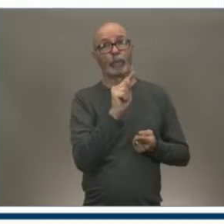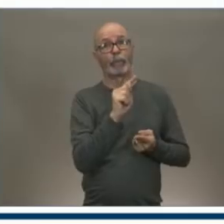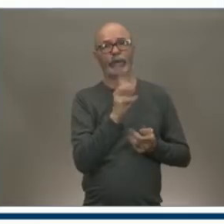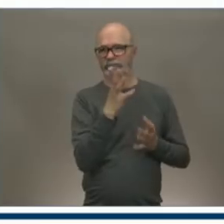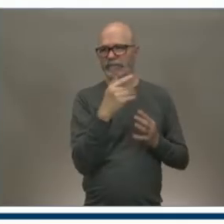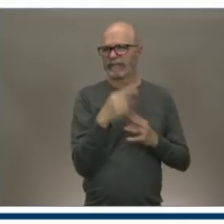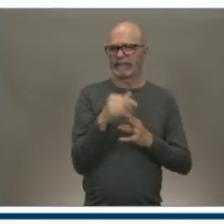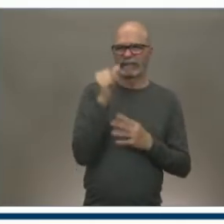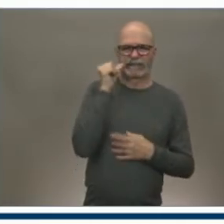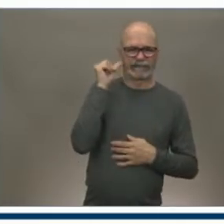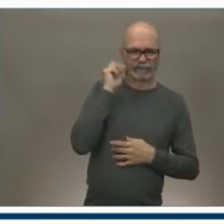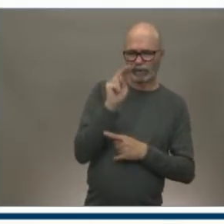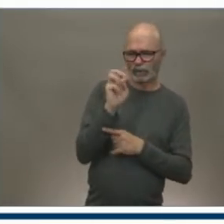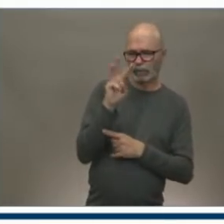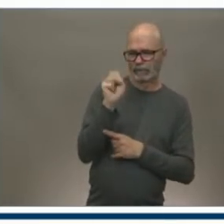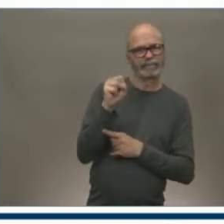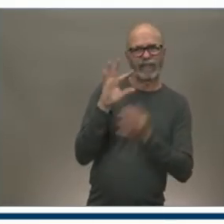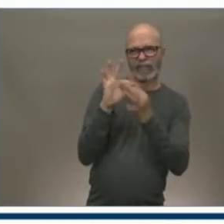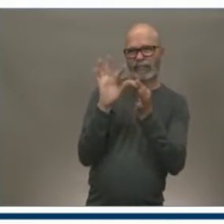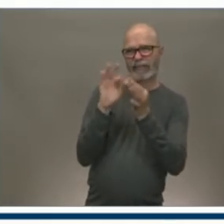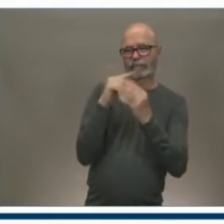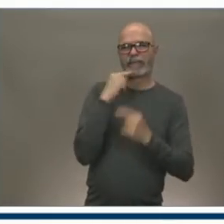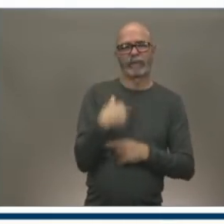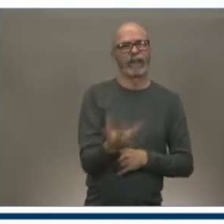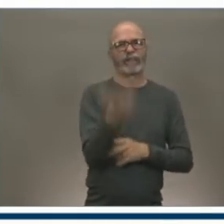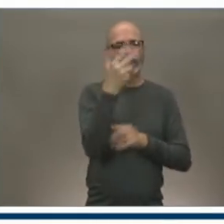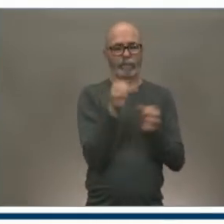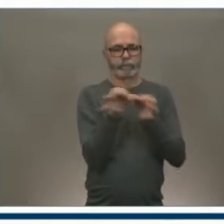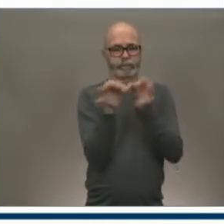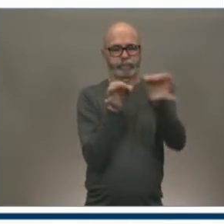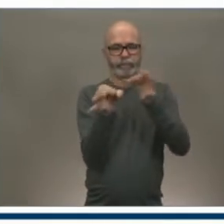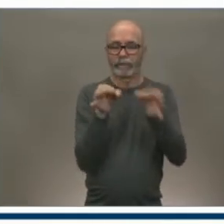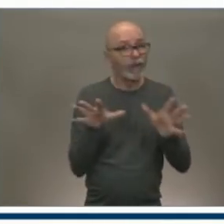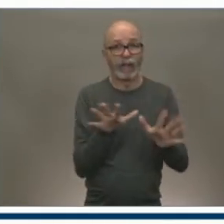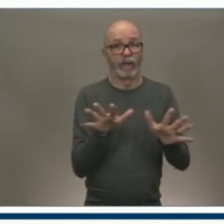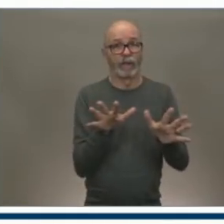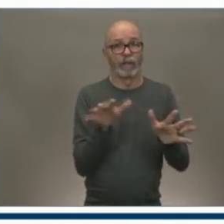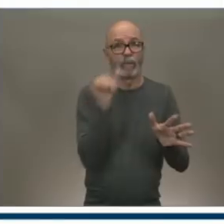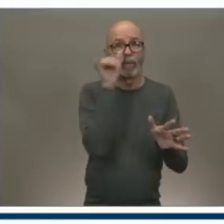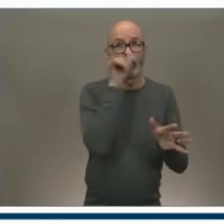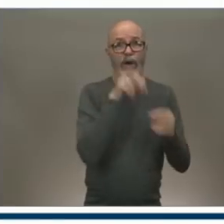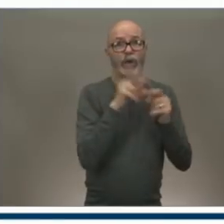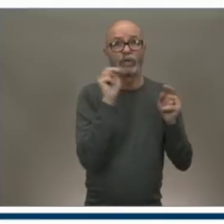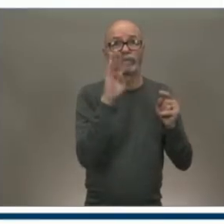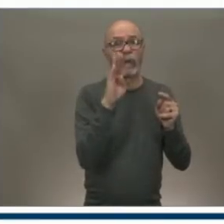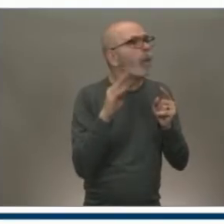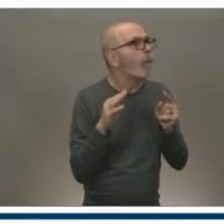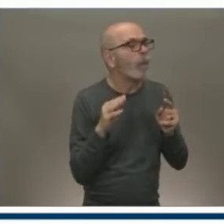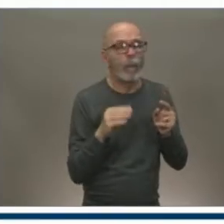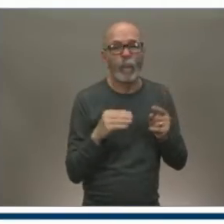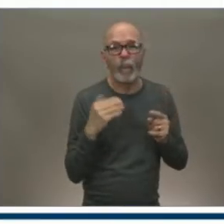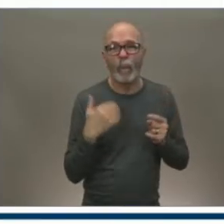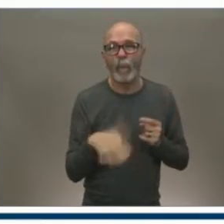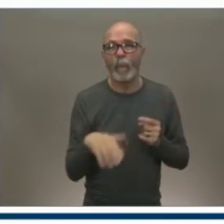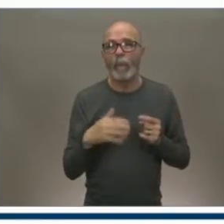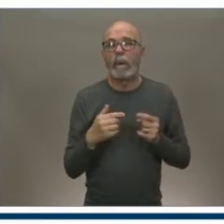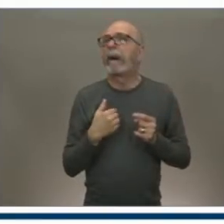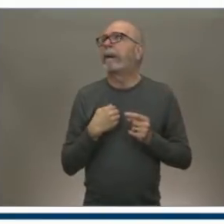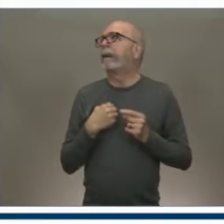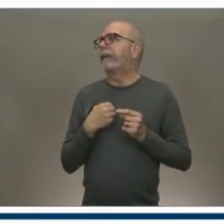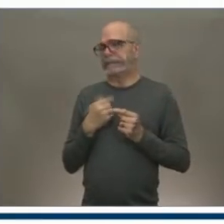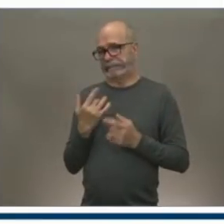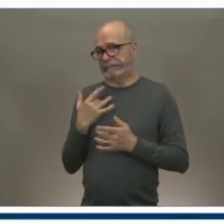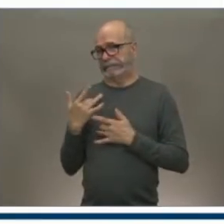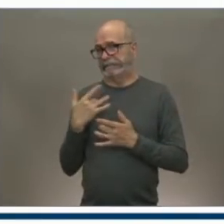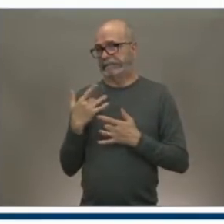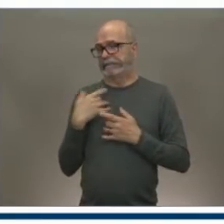with the 3 different variants that had arrived into New Brunswick obviously are worrying. But as